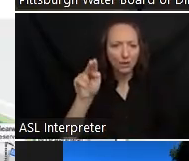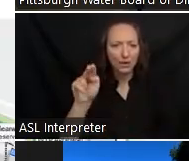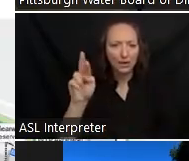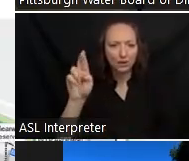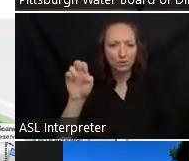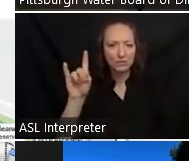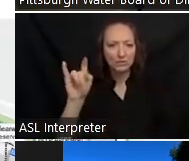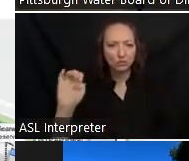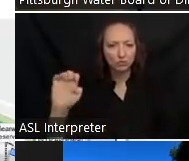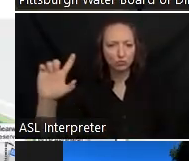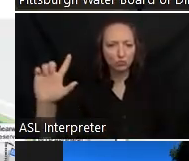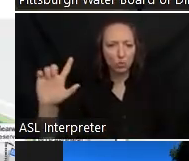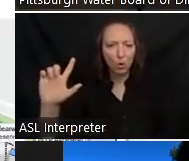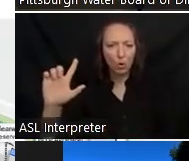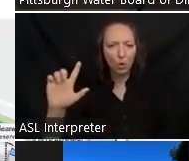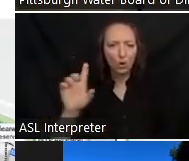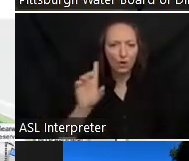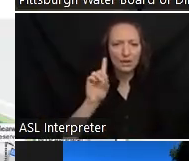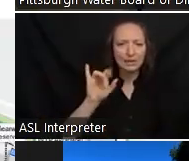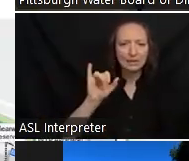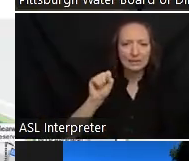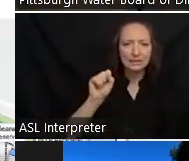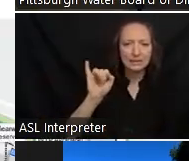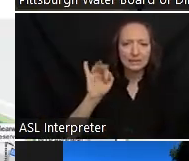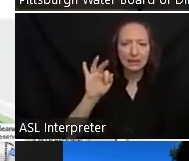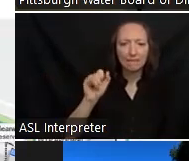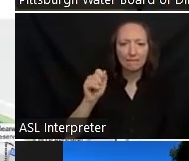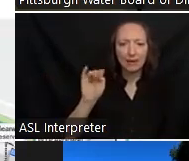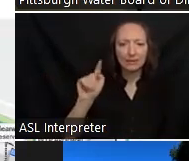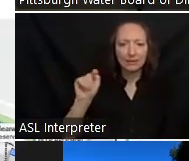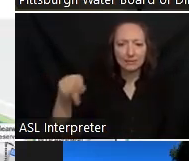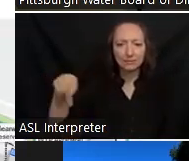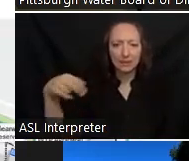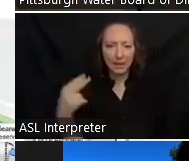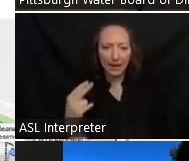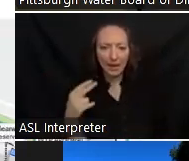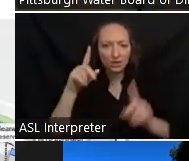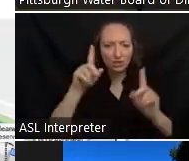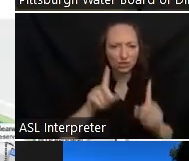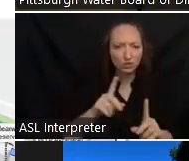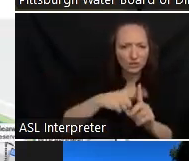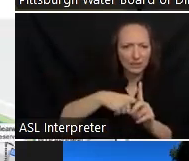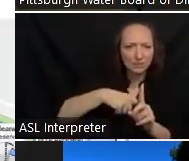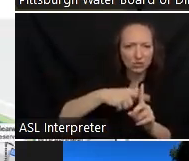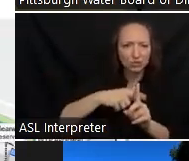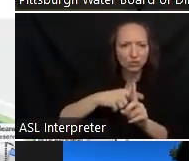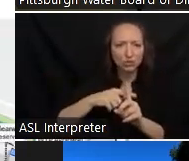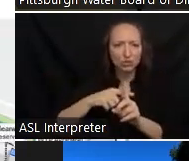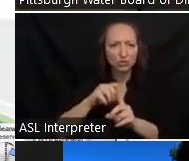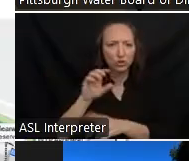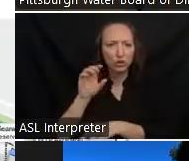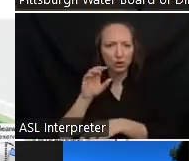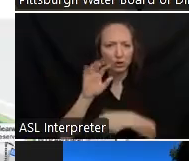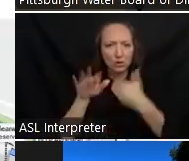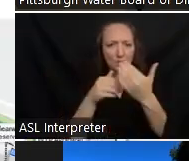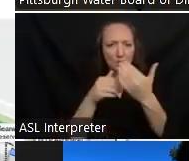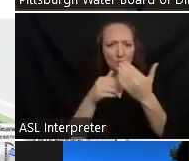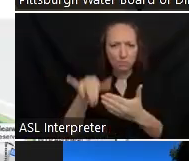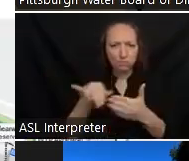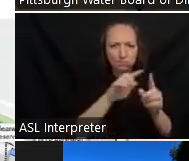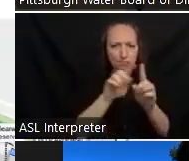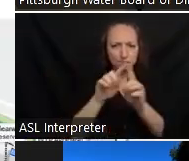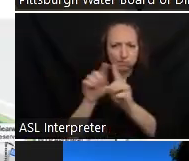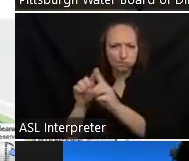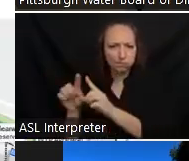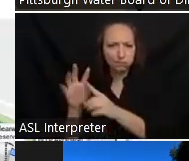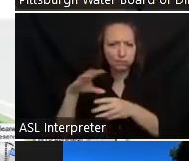those regulatory requirements that we need to follow, which include those 225 samples that we collect from the distribution